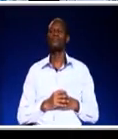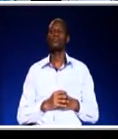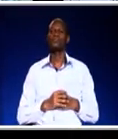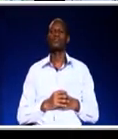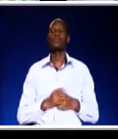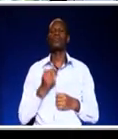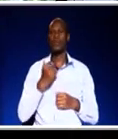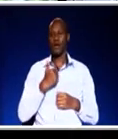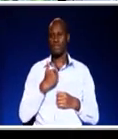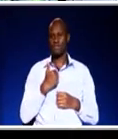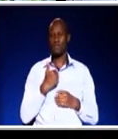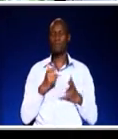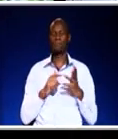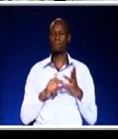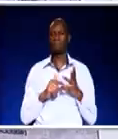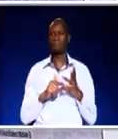We have